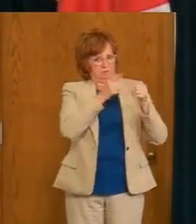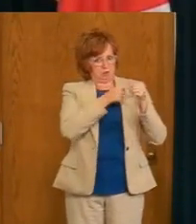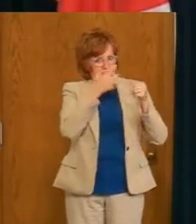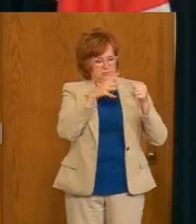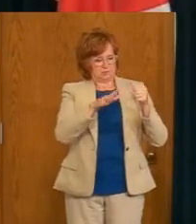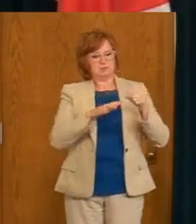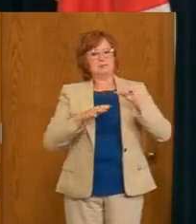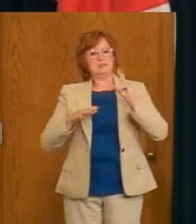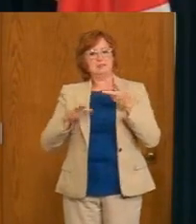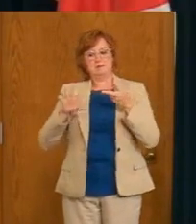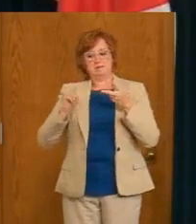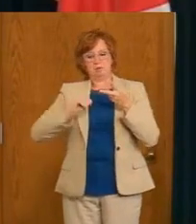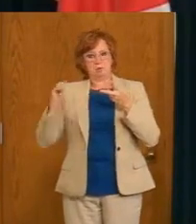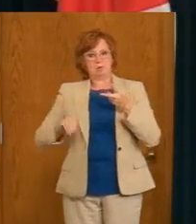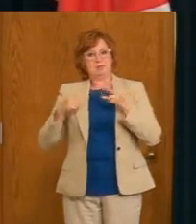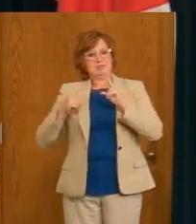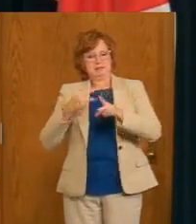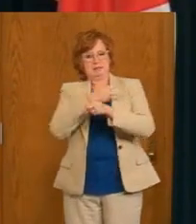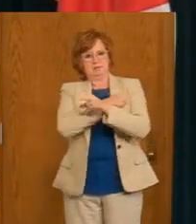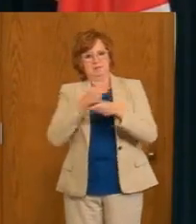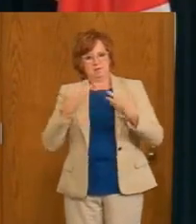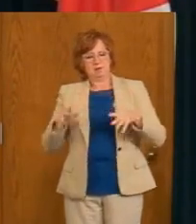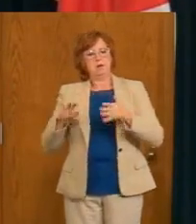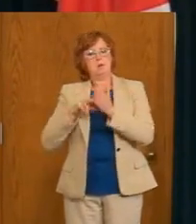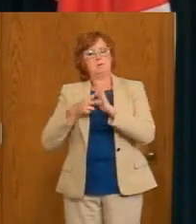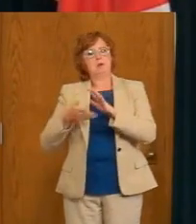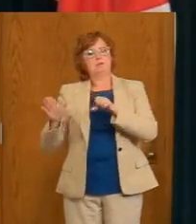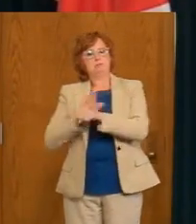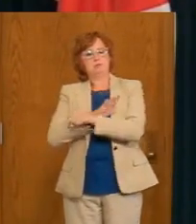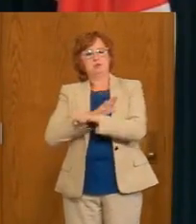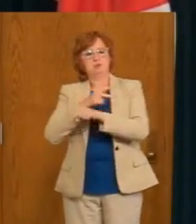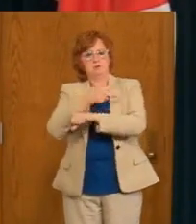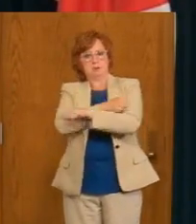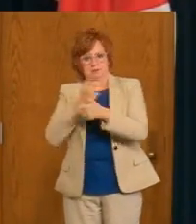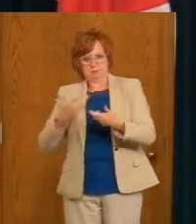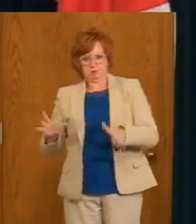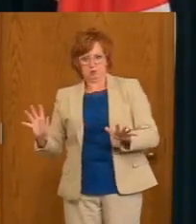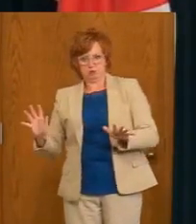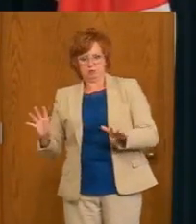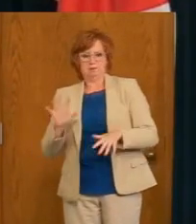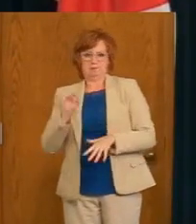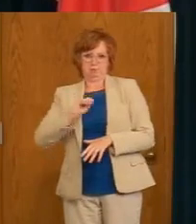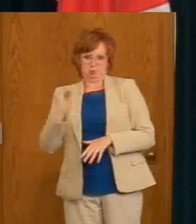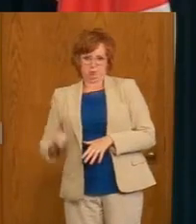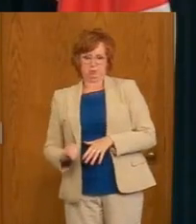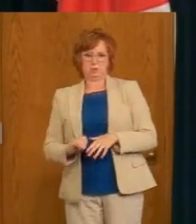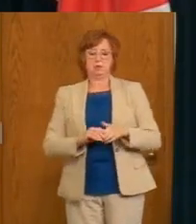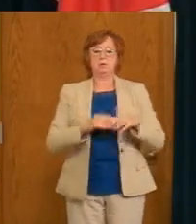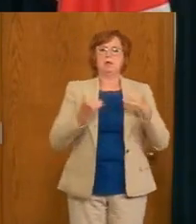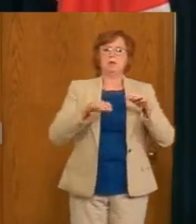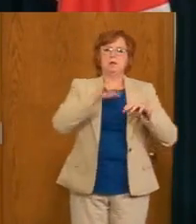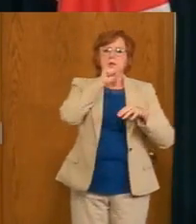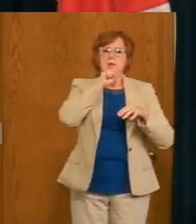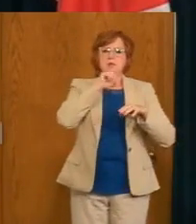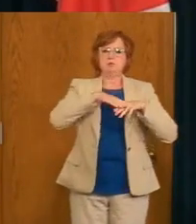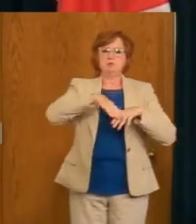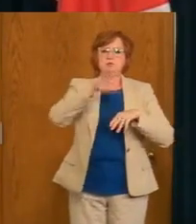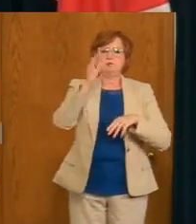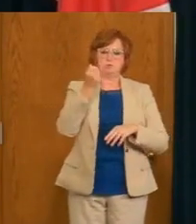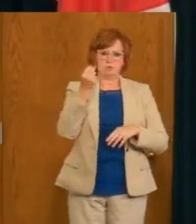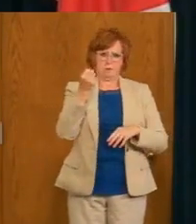that are eligible, have received their second shot and are now considered fully vaccinated. Everyone over the age of 12 is now eligible